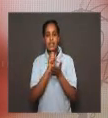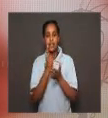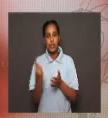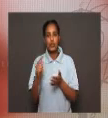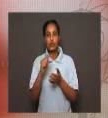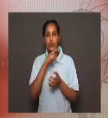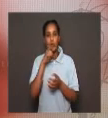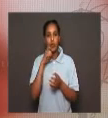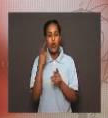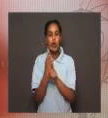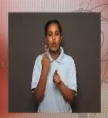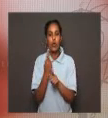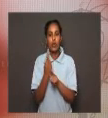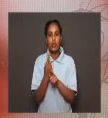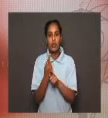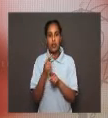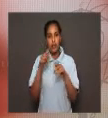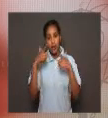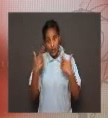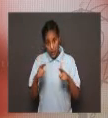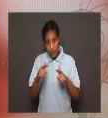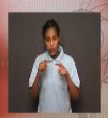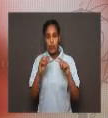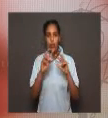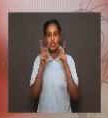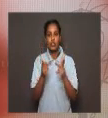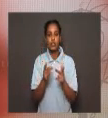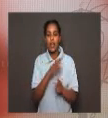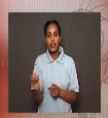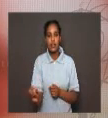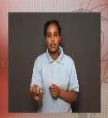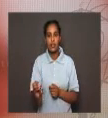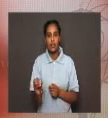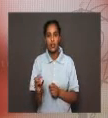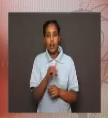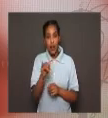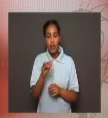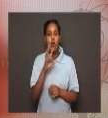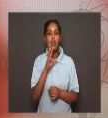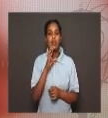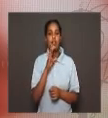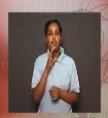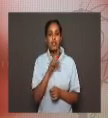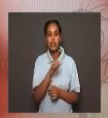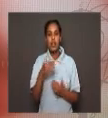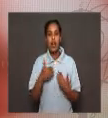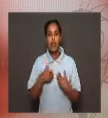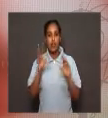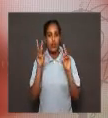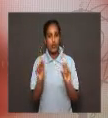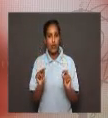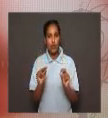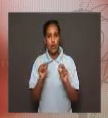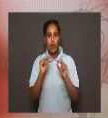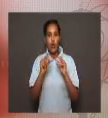solids occur at random positions, and, like water, they have no